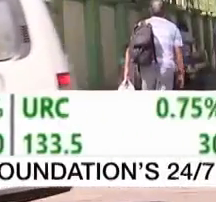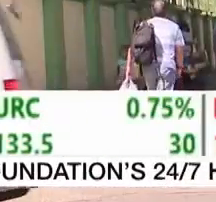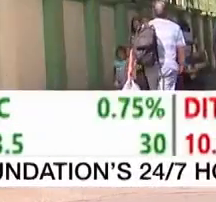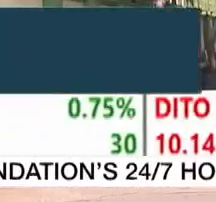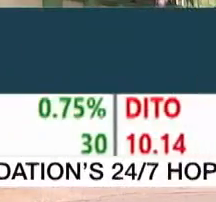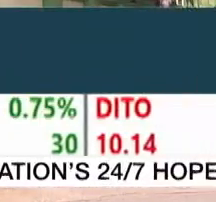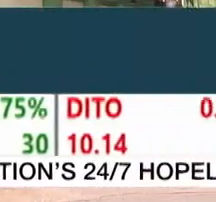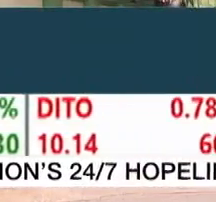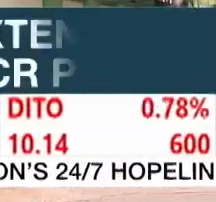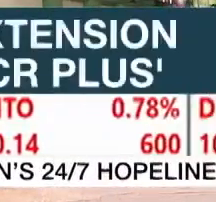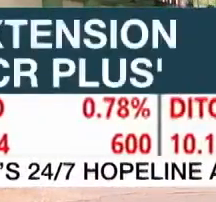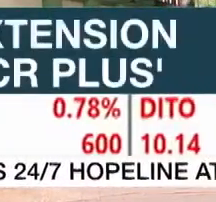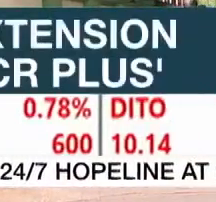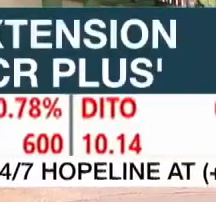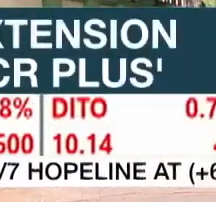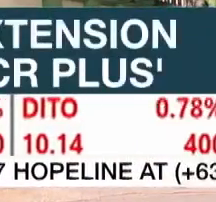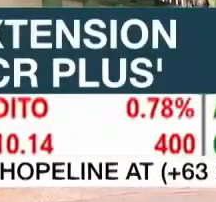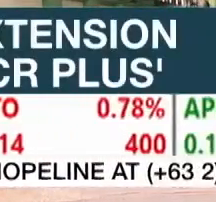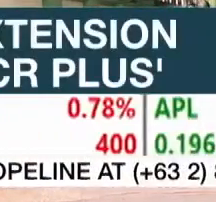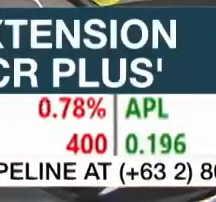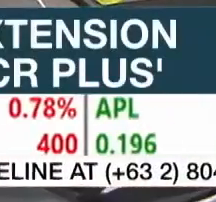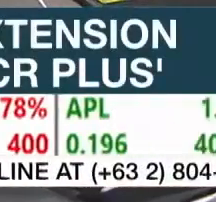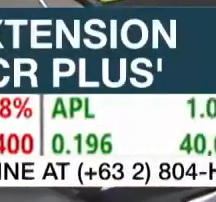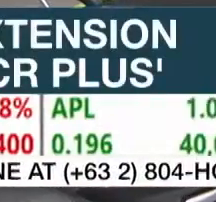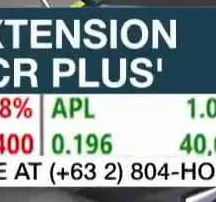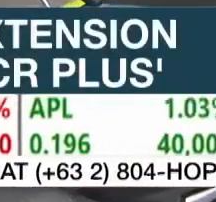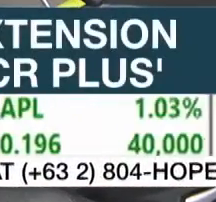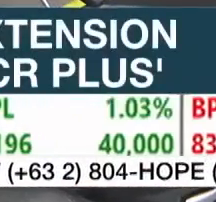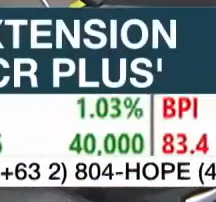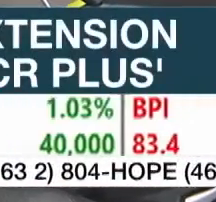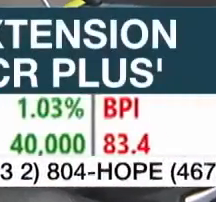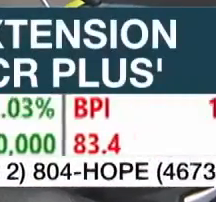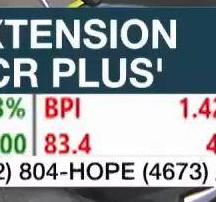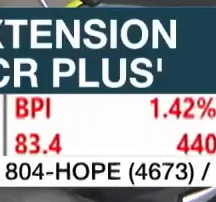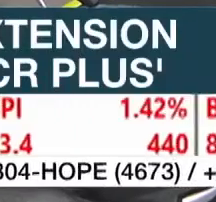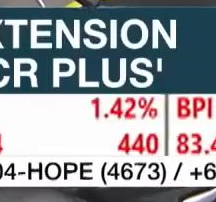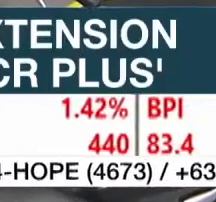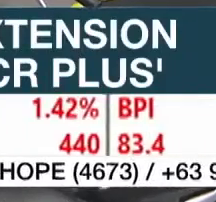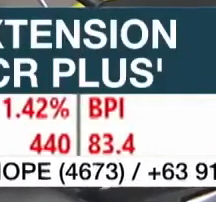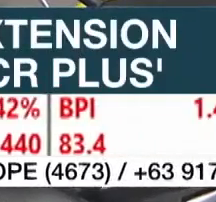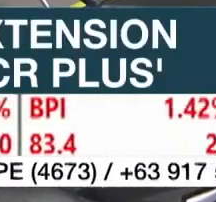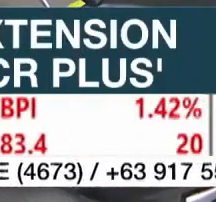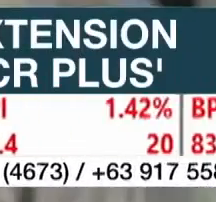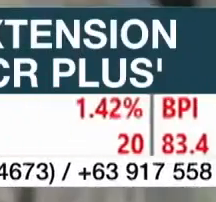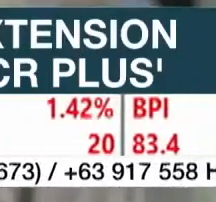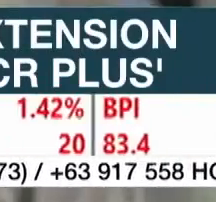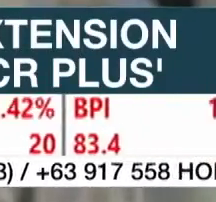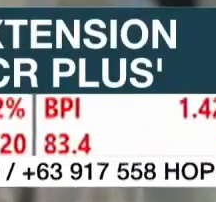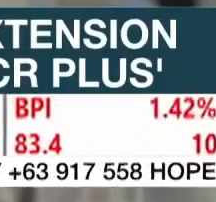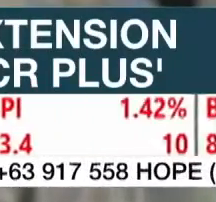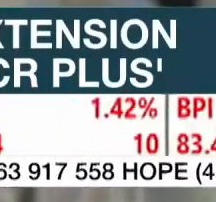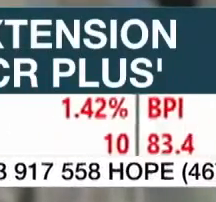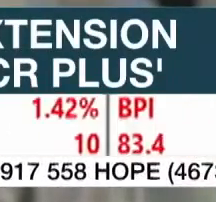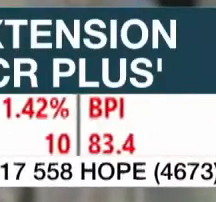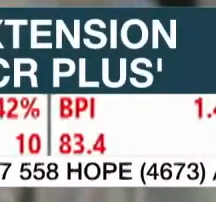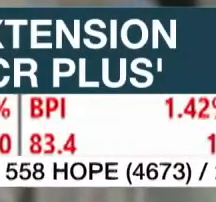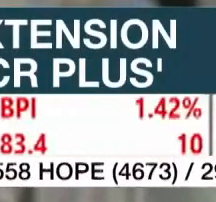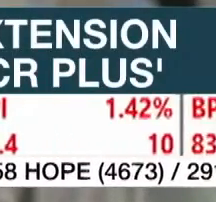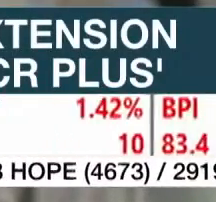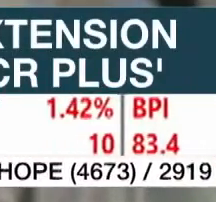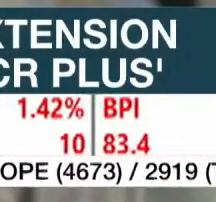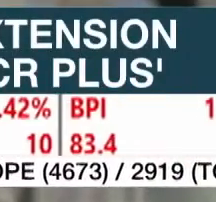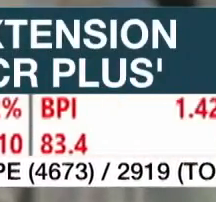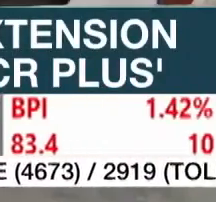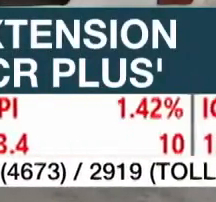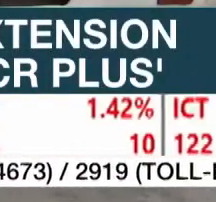new quarantine restrictions for parts of the country Monday night, but kept the ECQ status for the National Capital Region, Bulacan,